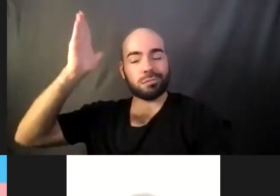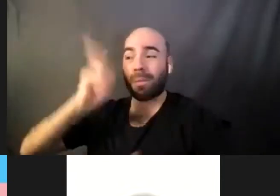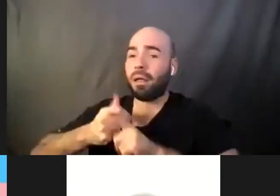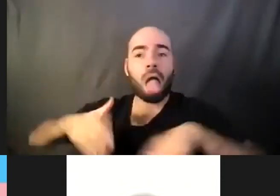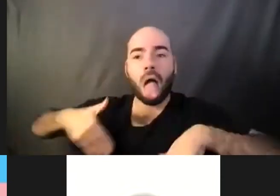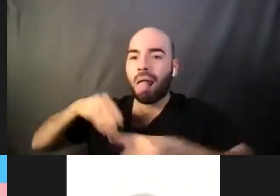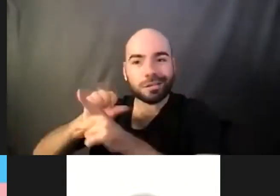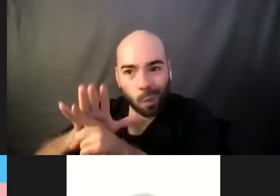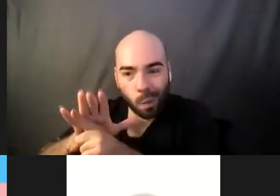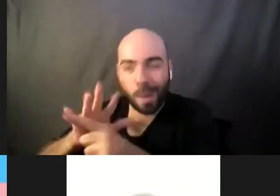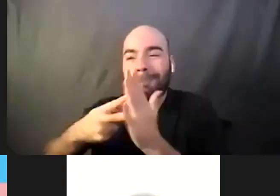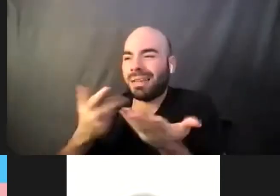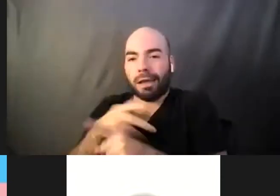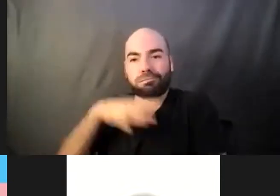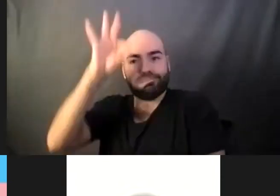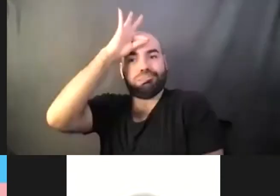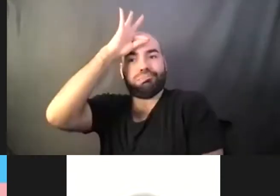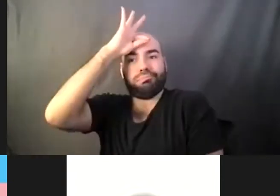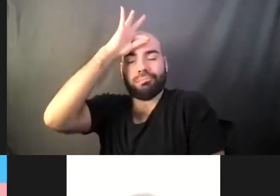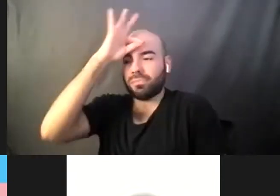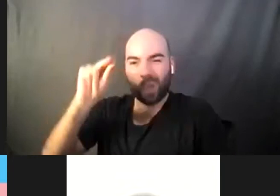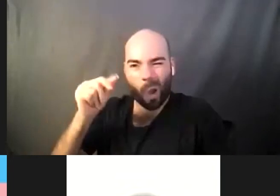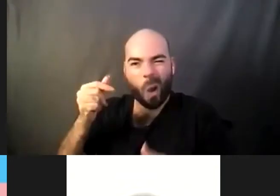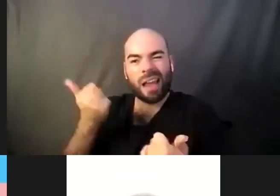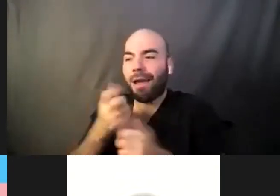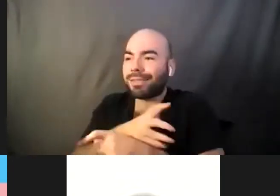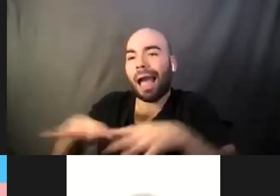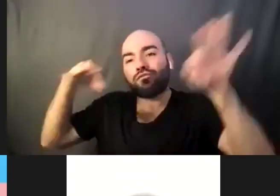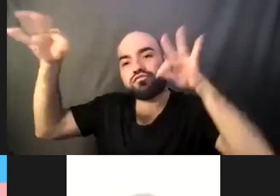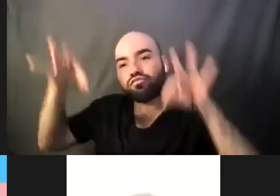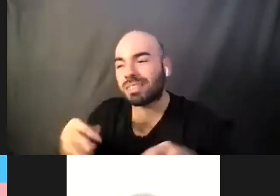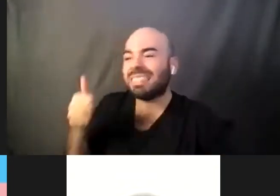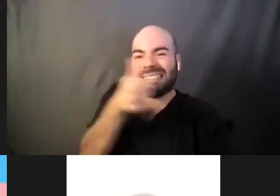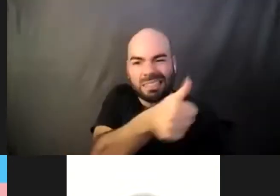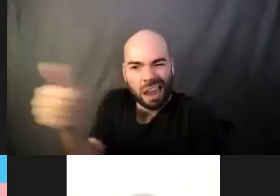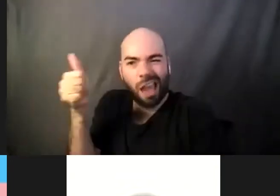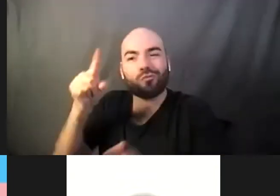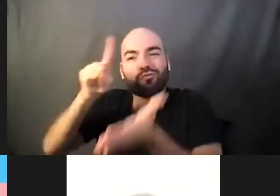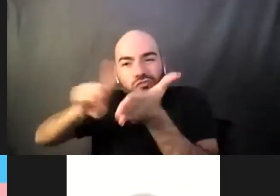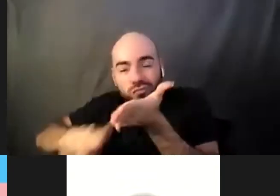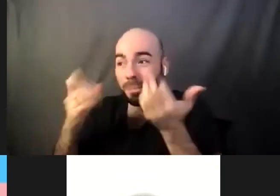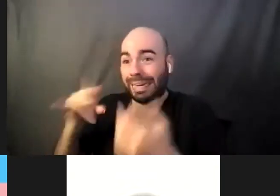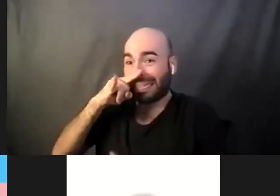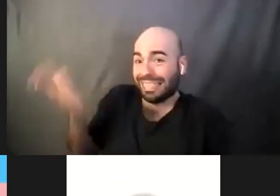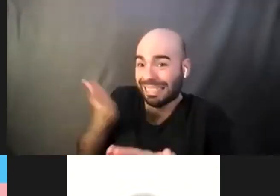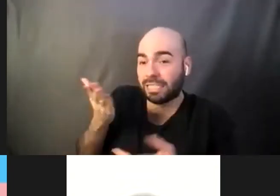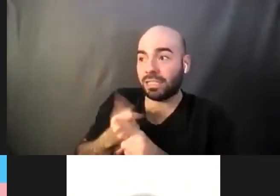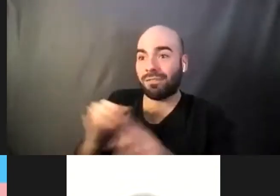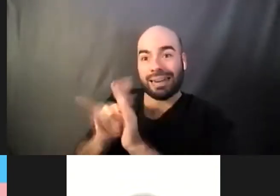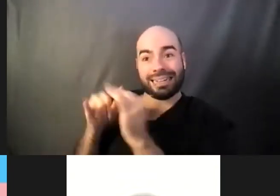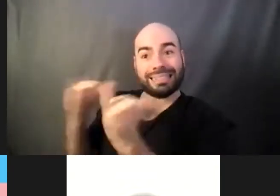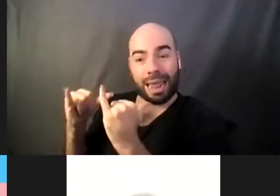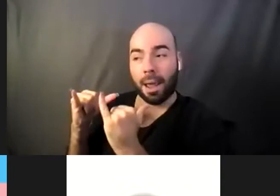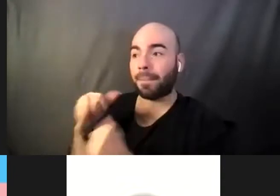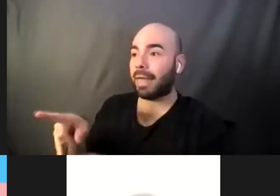ignorant, right? So we give them the tools to say, all right, go on and do your research, because how many kids are sitting among you that identify this way, that you are